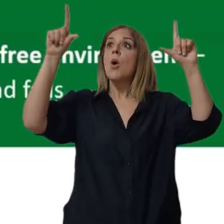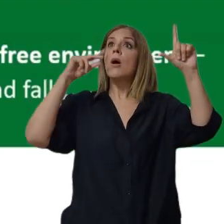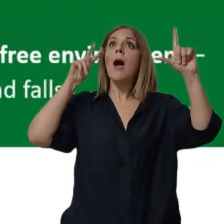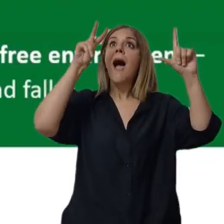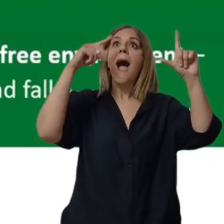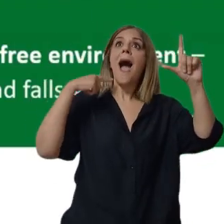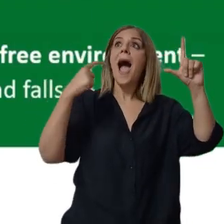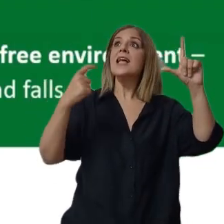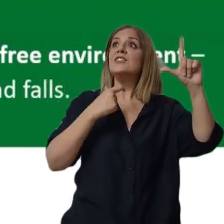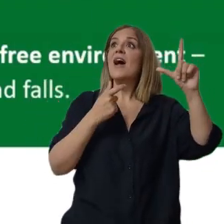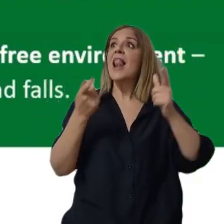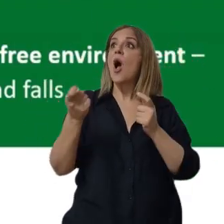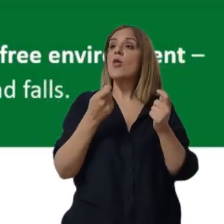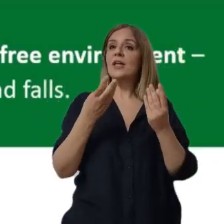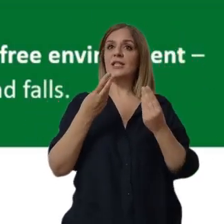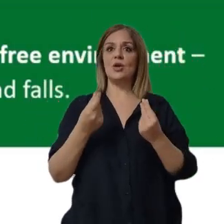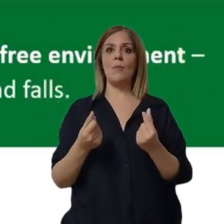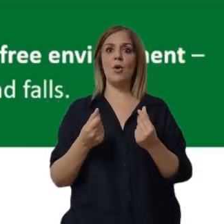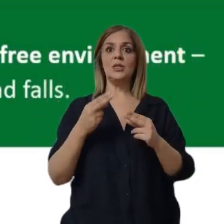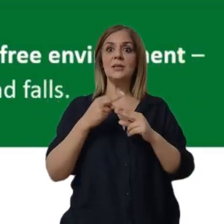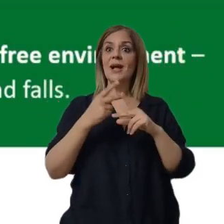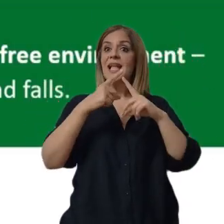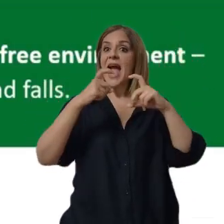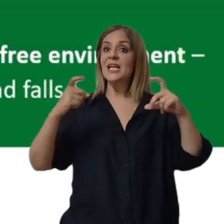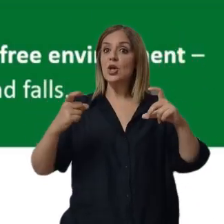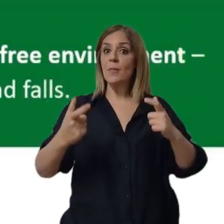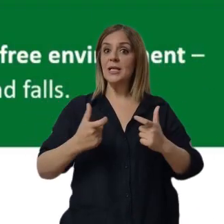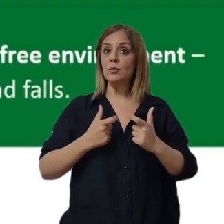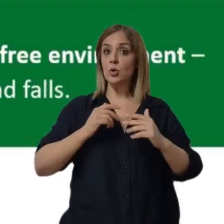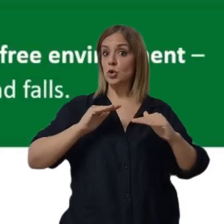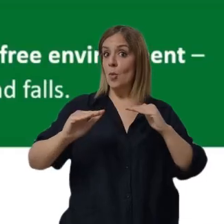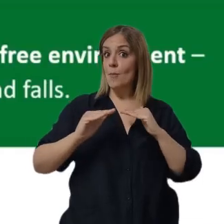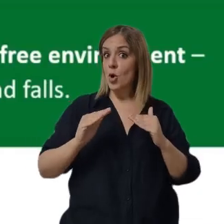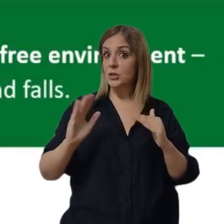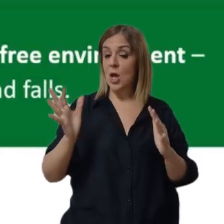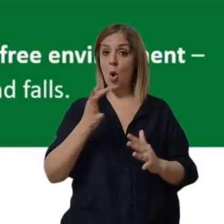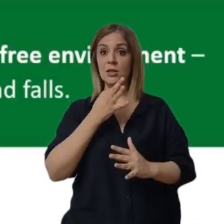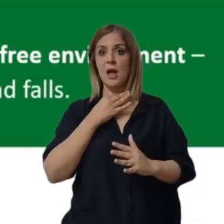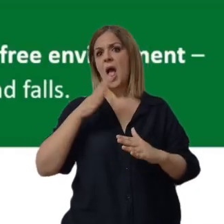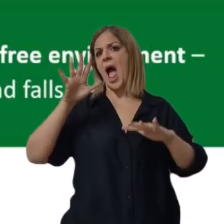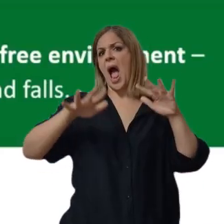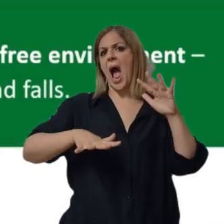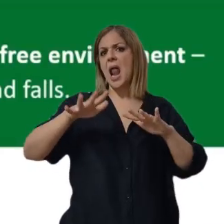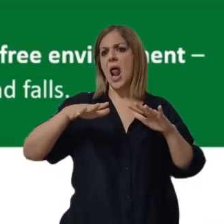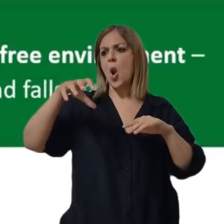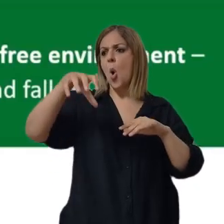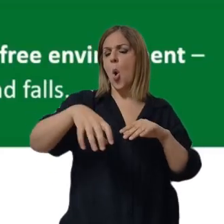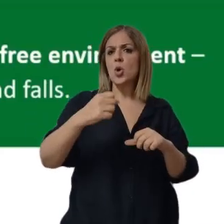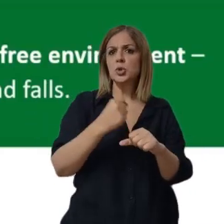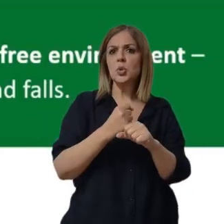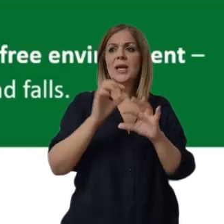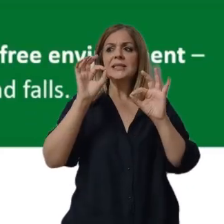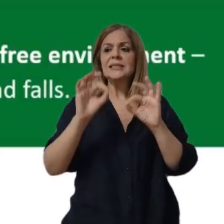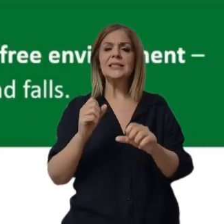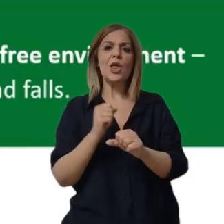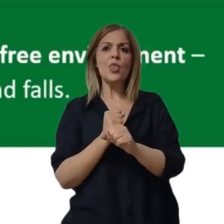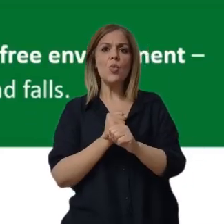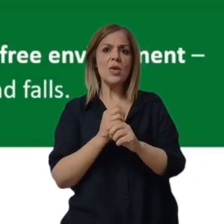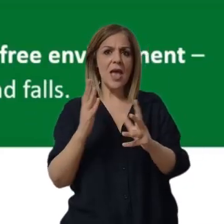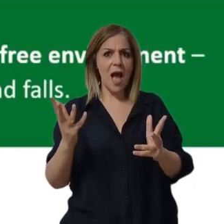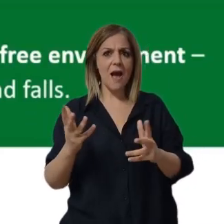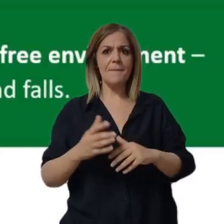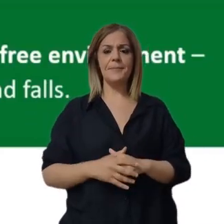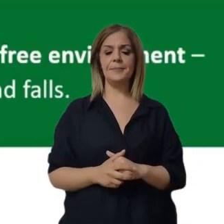instructions. Use protective equipment when needed, so depending on the work or the activities that we